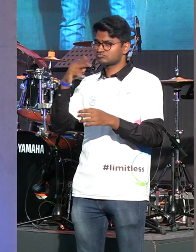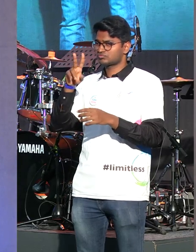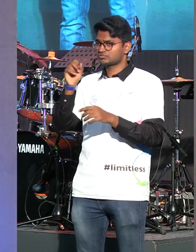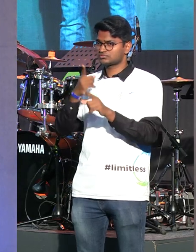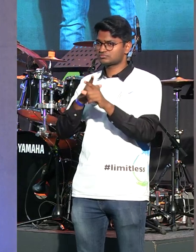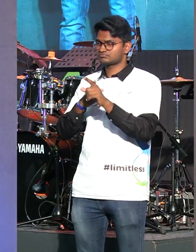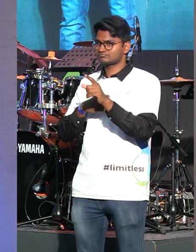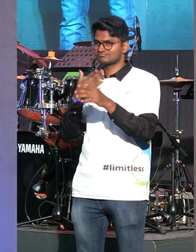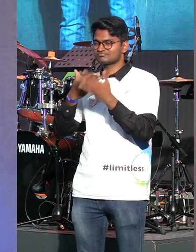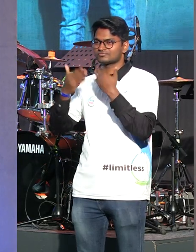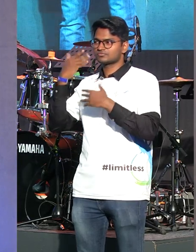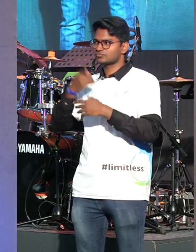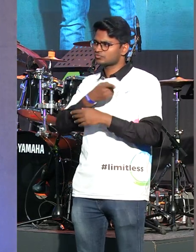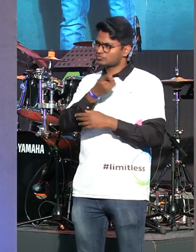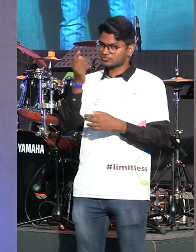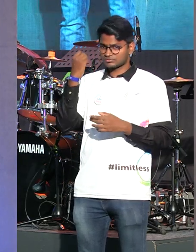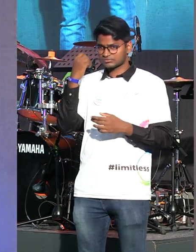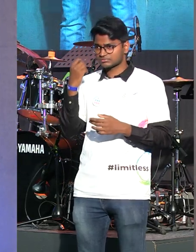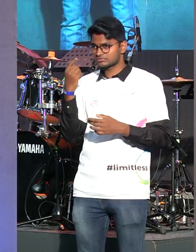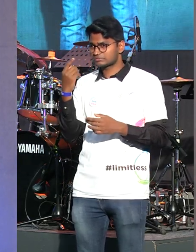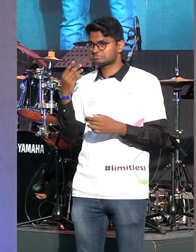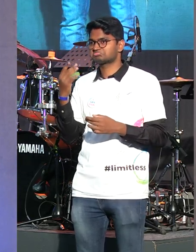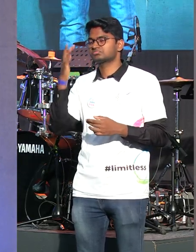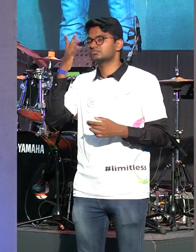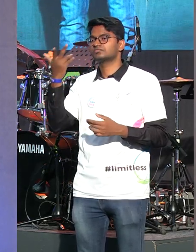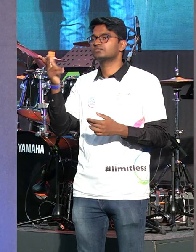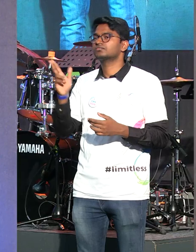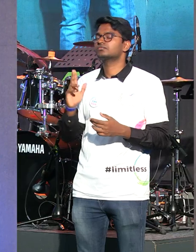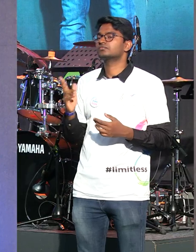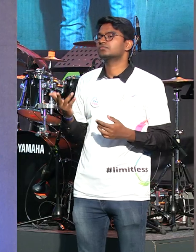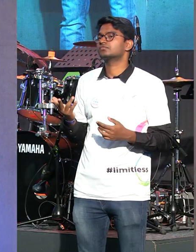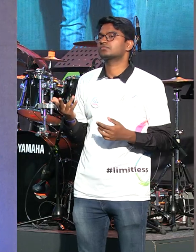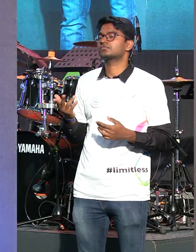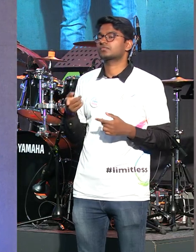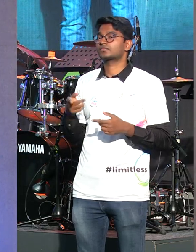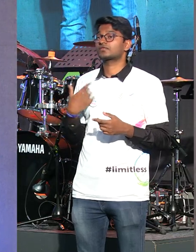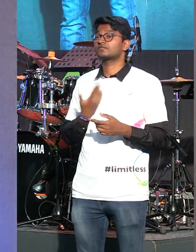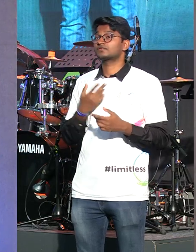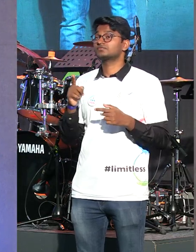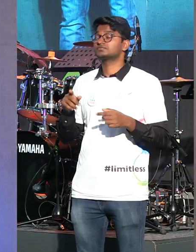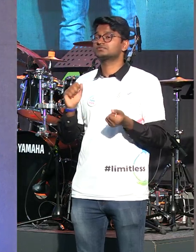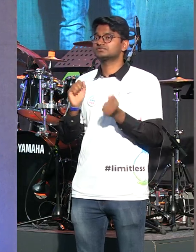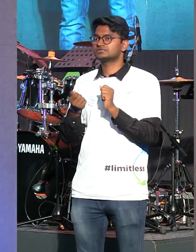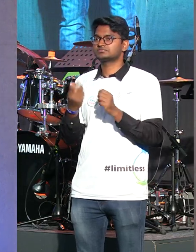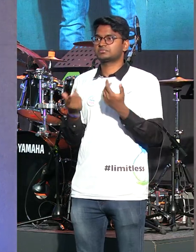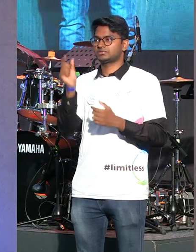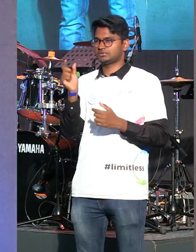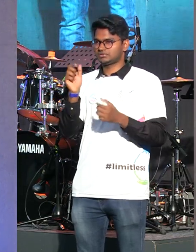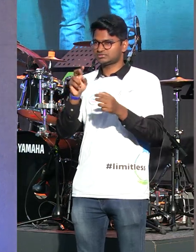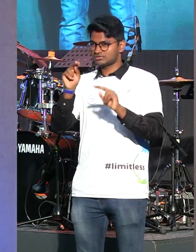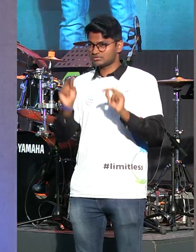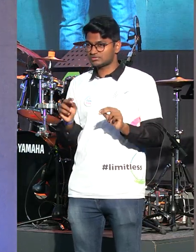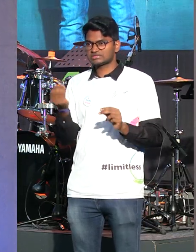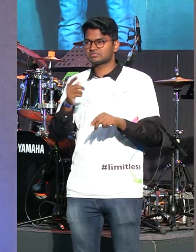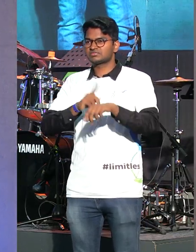more. So things are changing. We can only hasten it. Because there is an urgent need. Sometimes we don't realize the